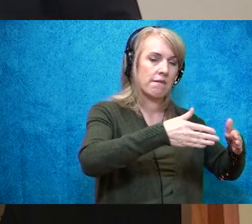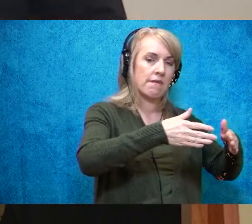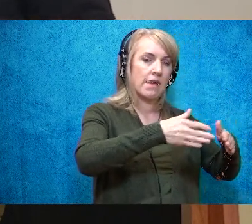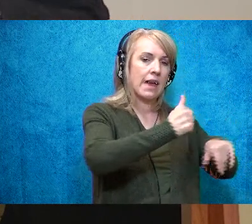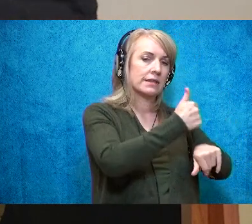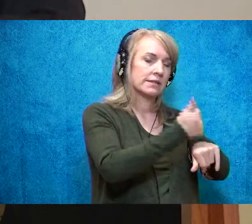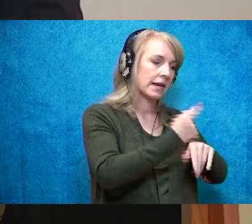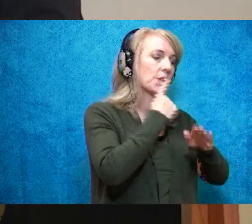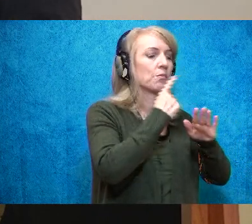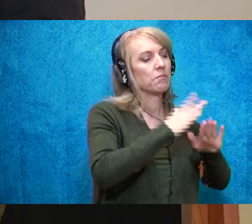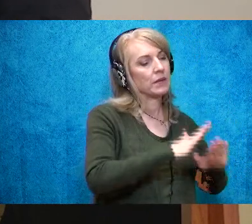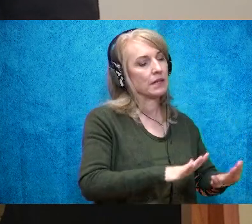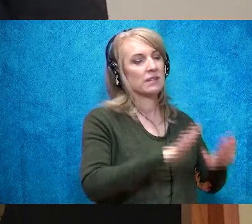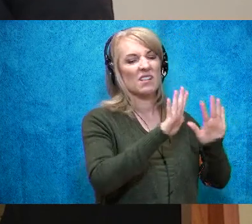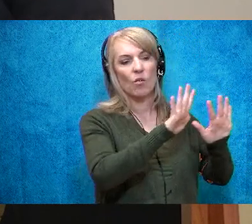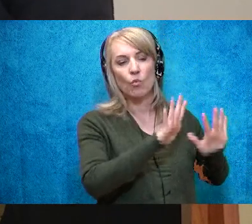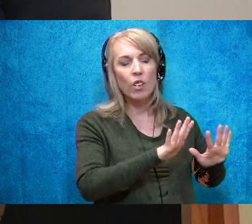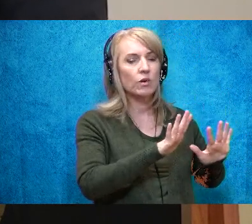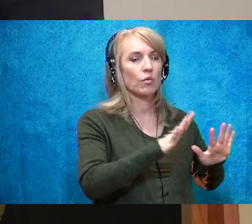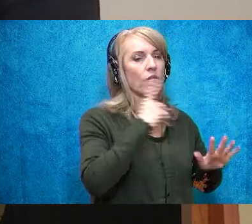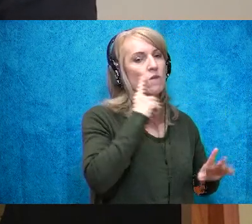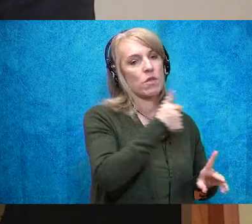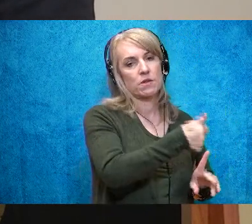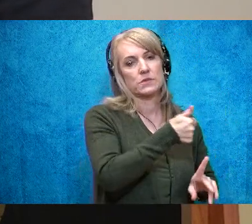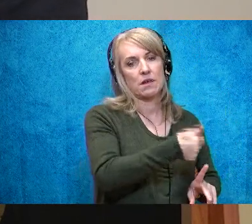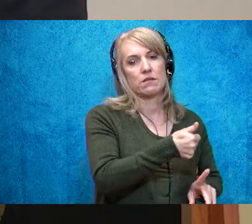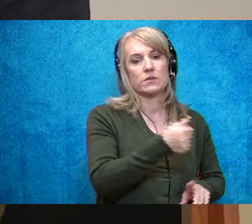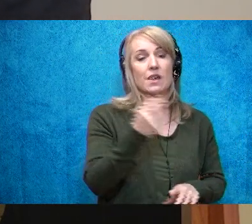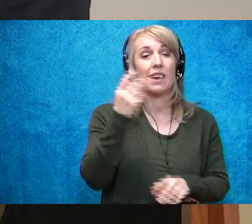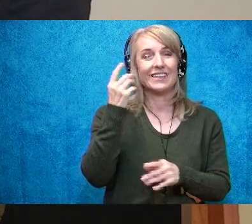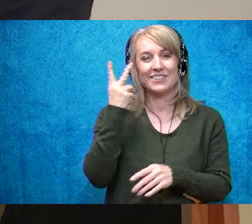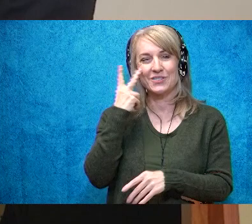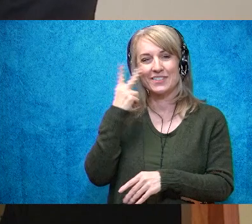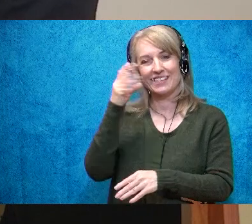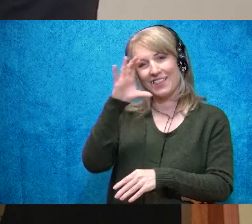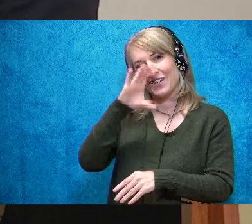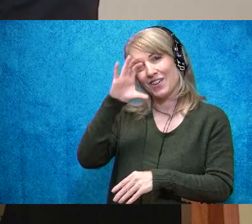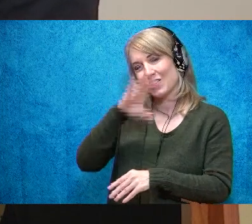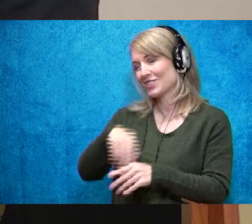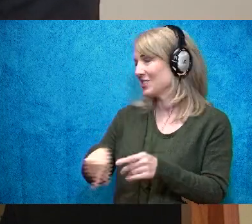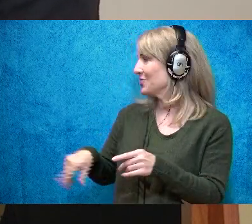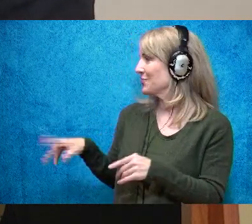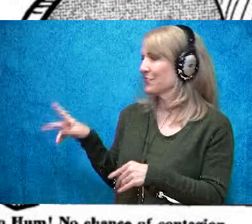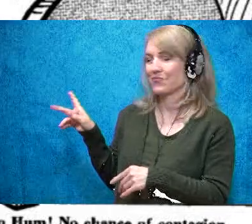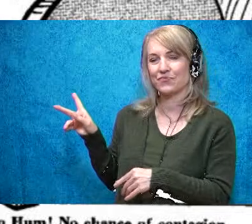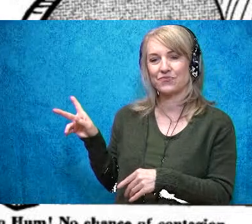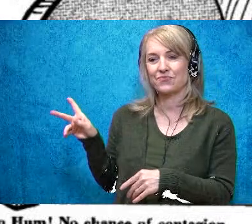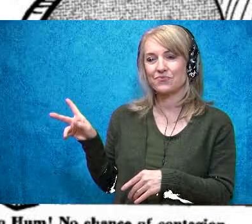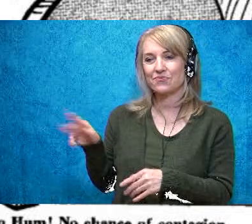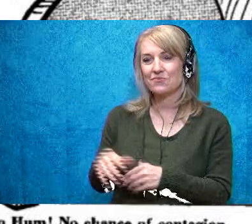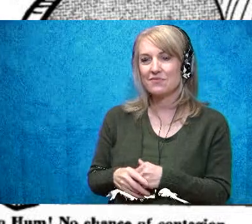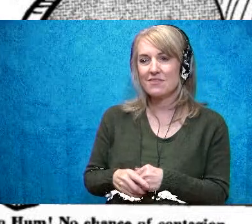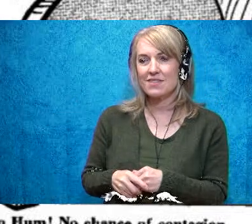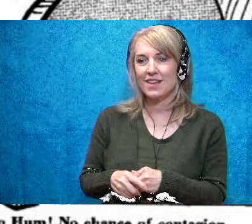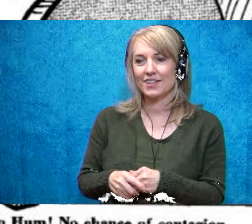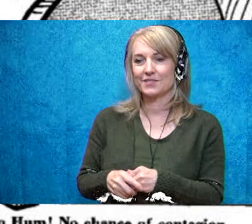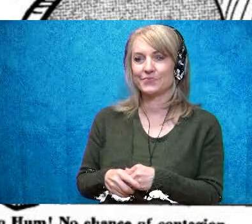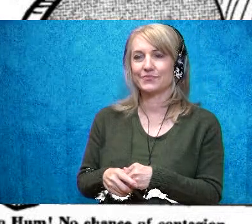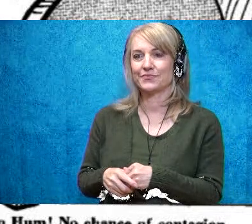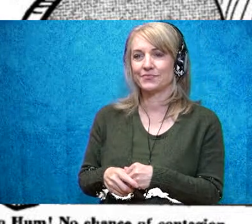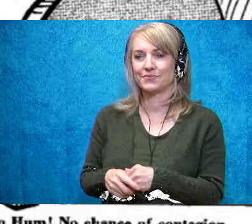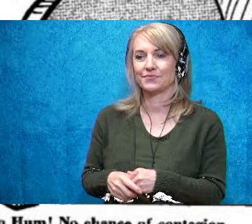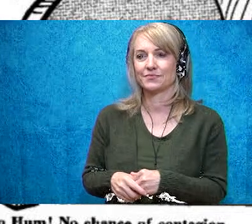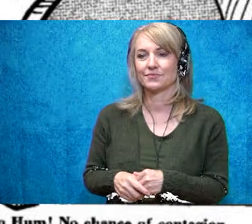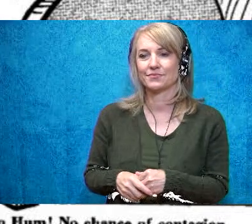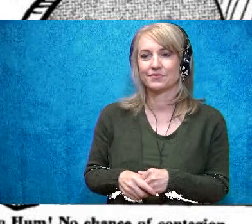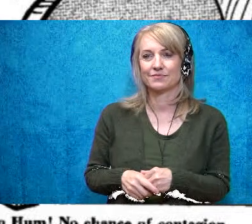first and turning inward. I want you to look at the cartoon on the board. I always have students analyze cartoons in my classroom. I think it's great. So this